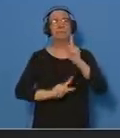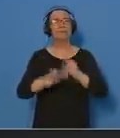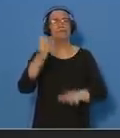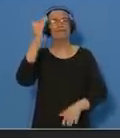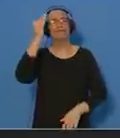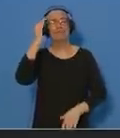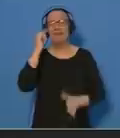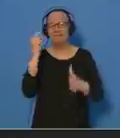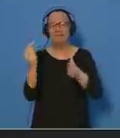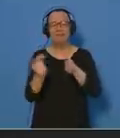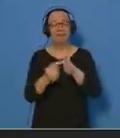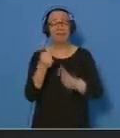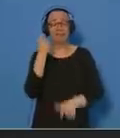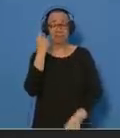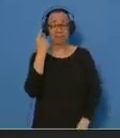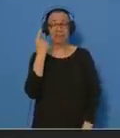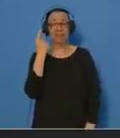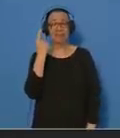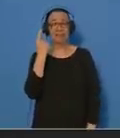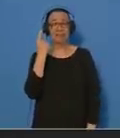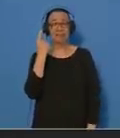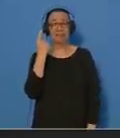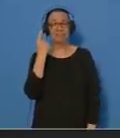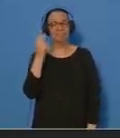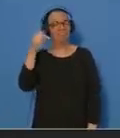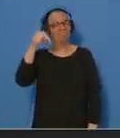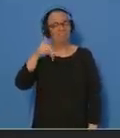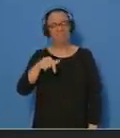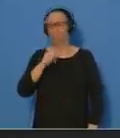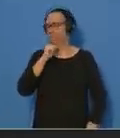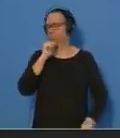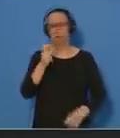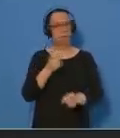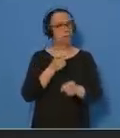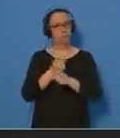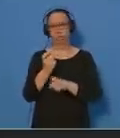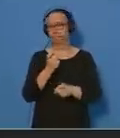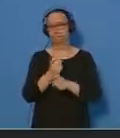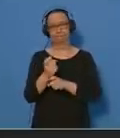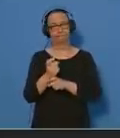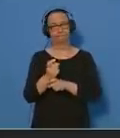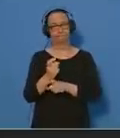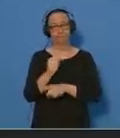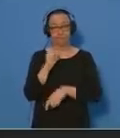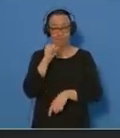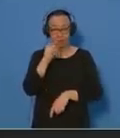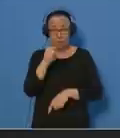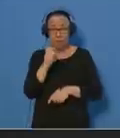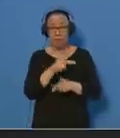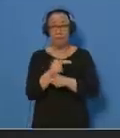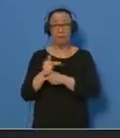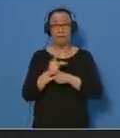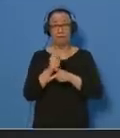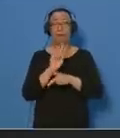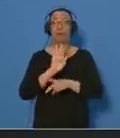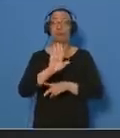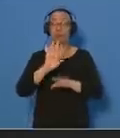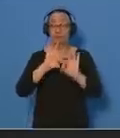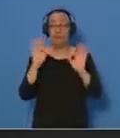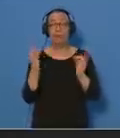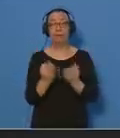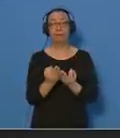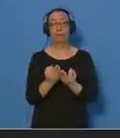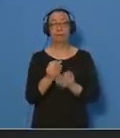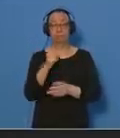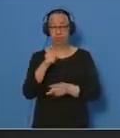and recognize and understand that this is not a joke. And if you care about your family, or if you